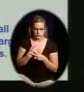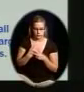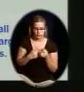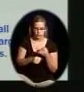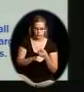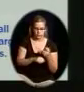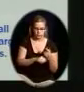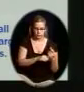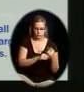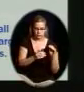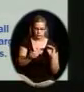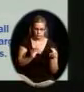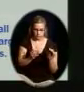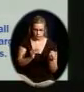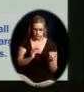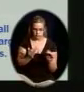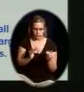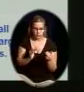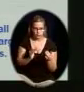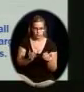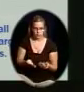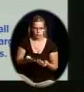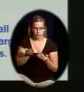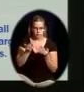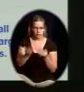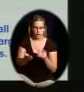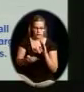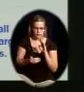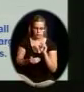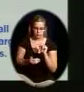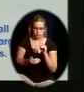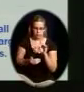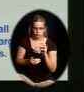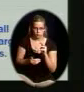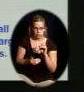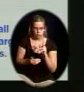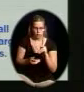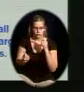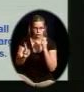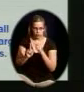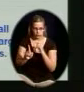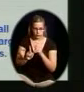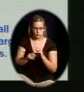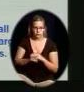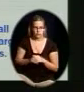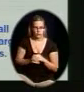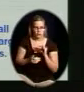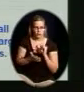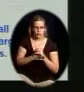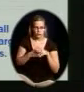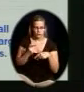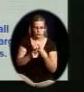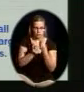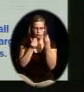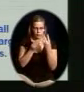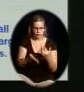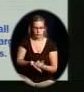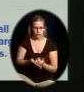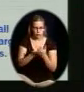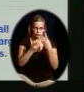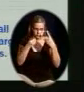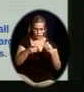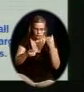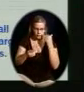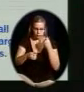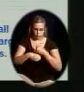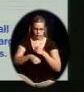year-to-year comparison. It provides us our benchmark target, if there is one, and that type of information that helps us determine if we're